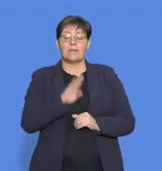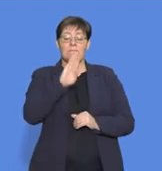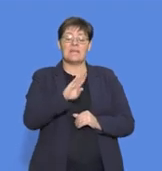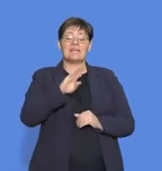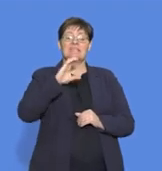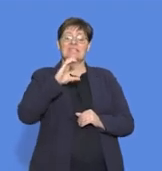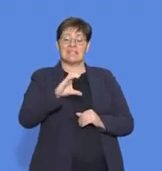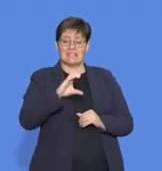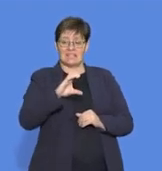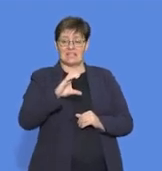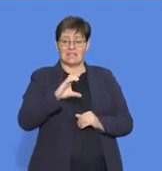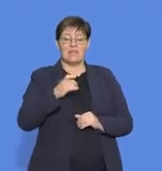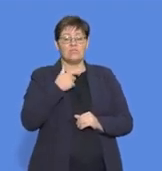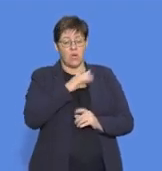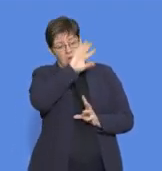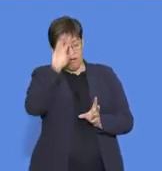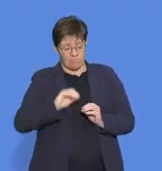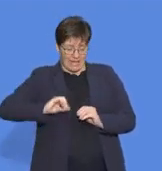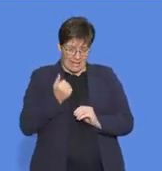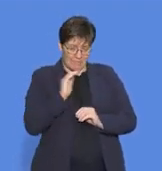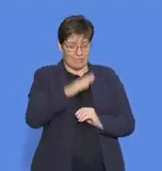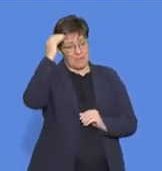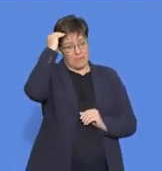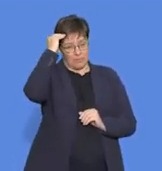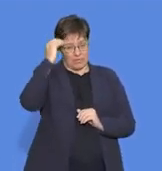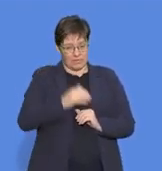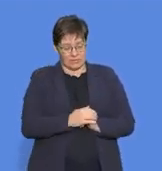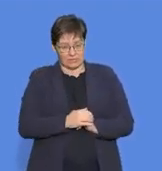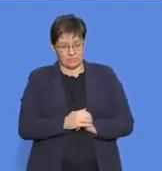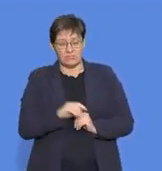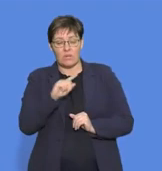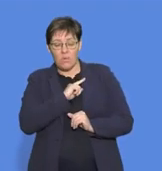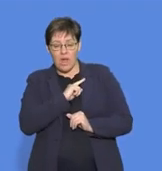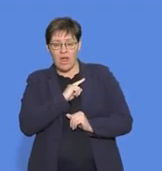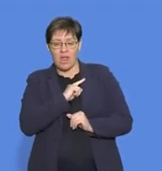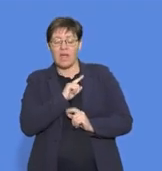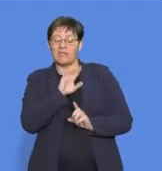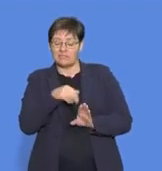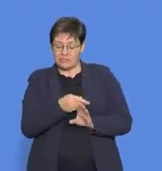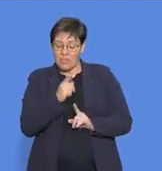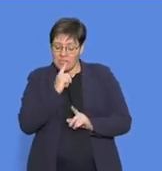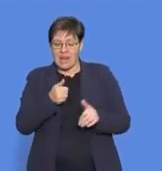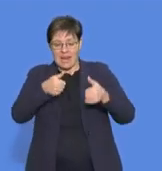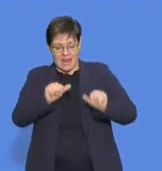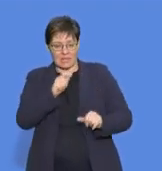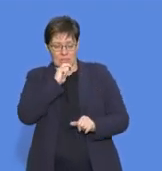length of BC, so we've got to keep all this in our calculator's memory because we need to use this unrounded answer in the next